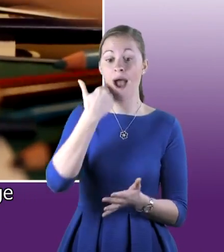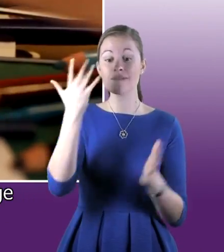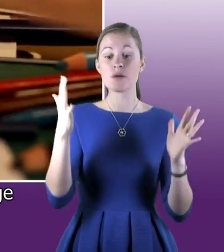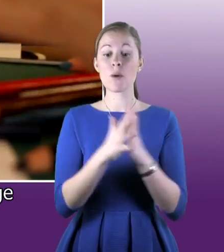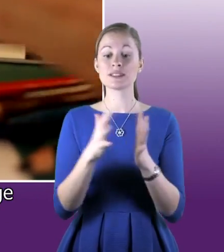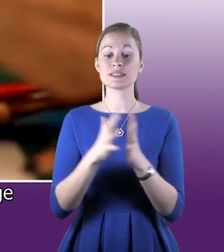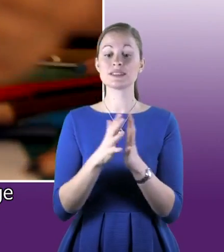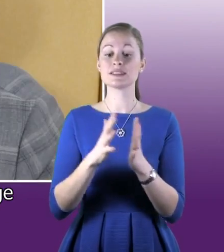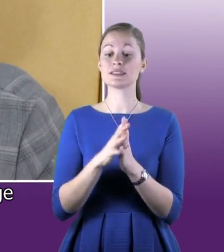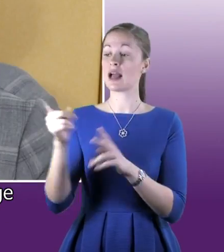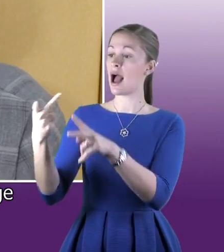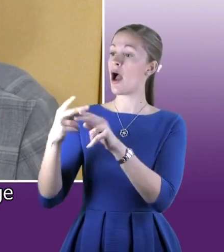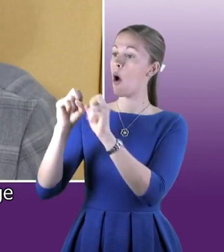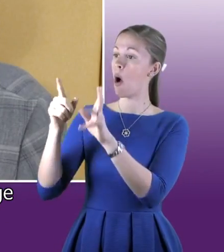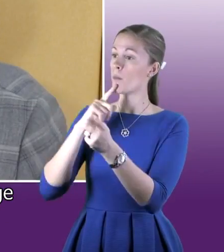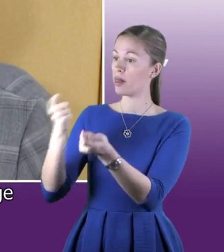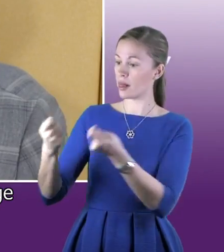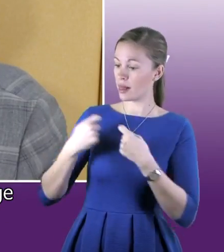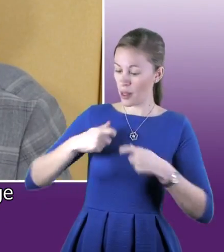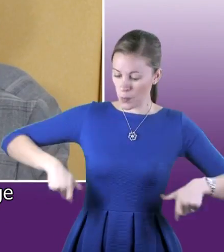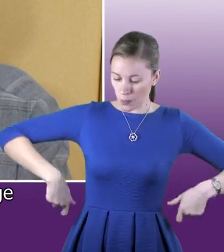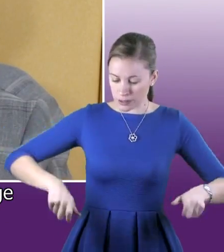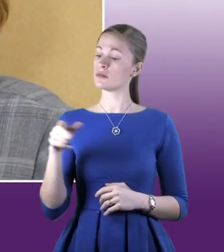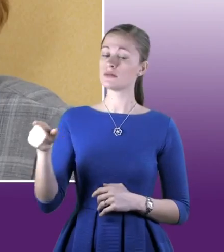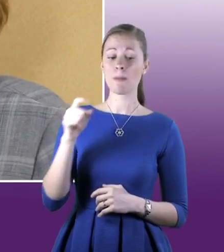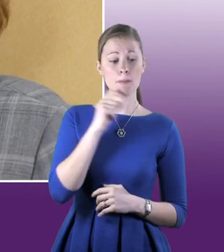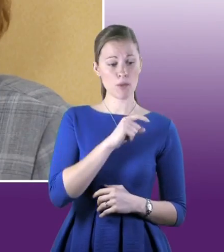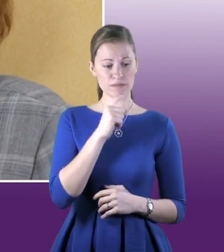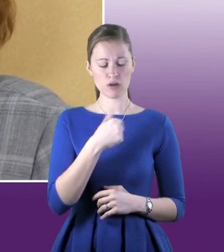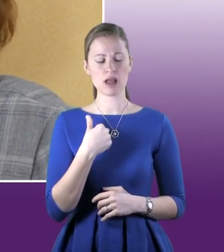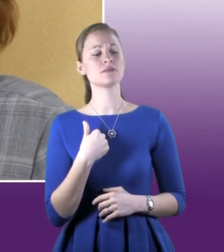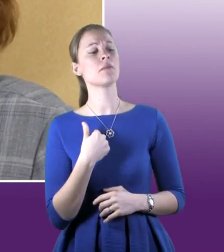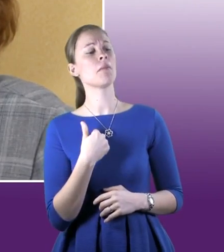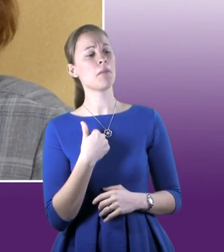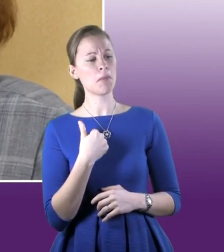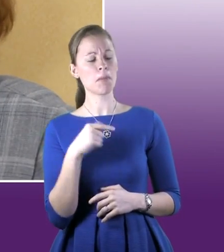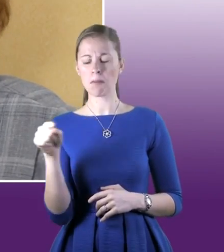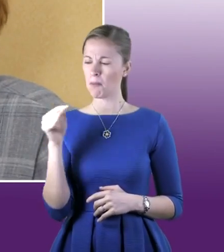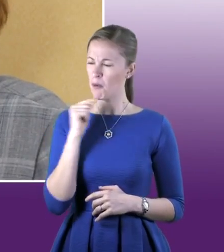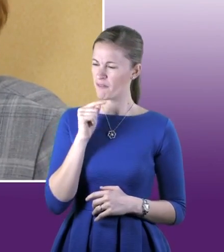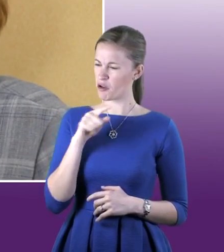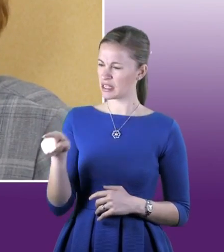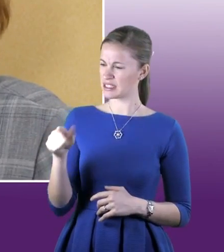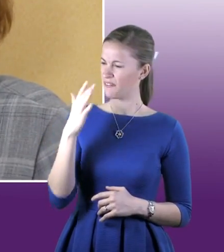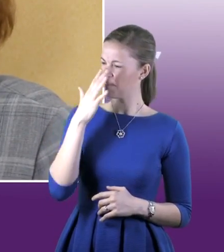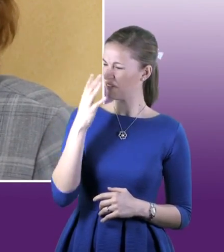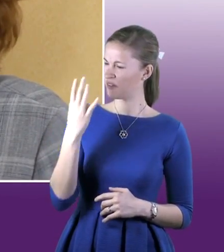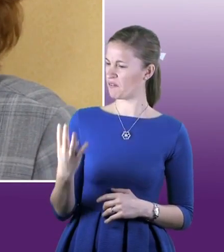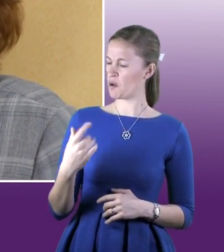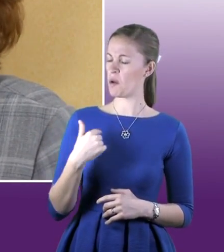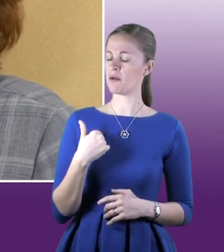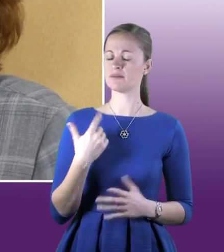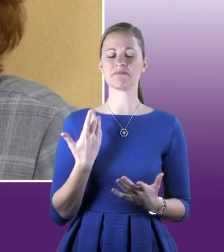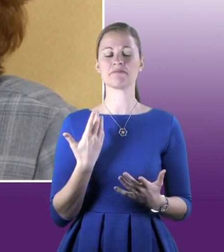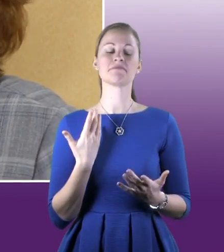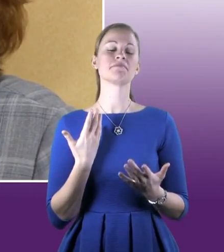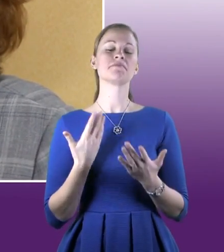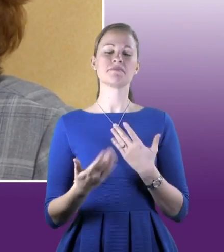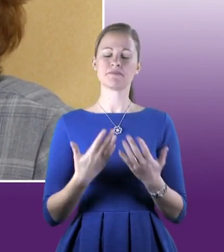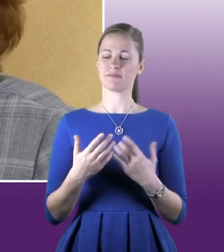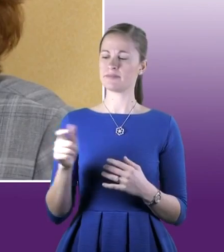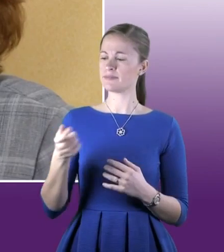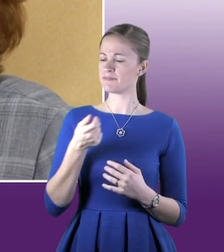home would arrange a wheelchair, and my friend Christine, her boyfriend, he's 54. Anyway, he